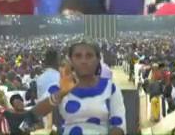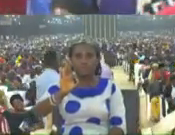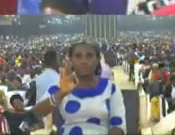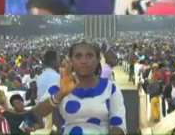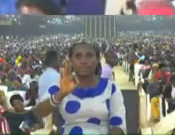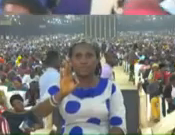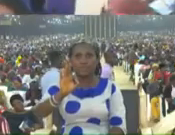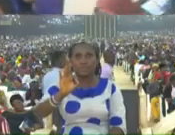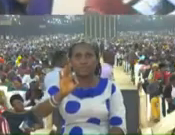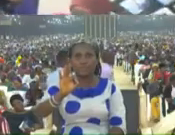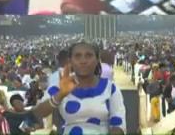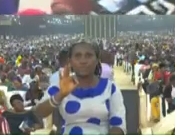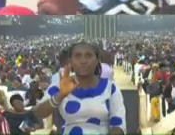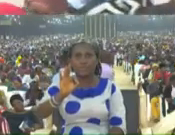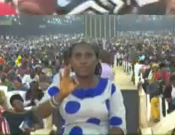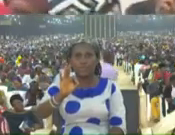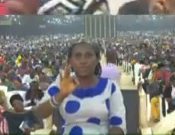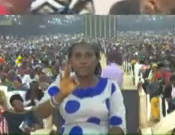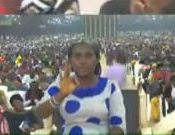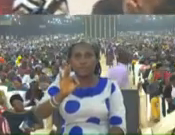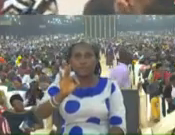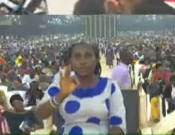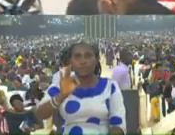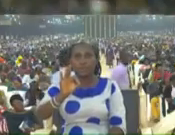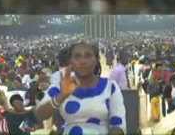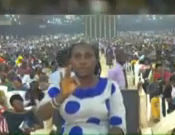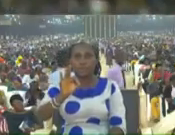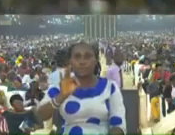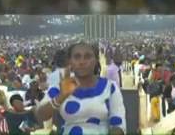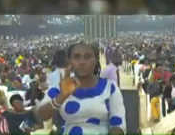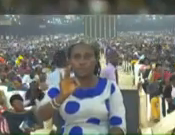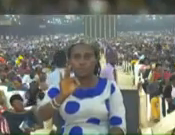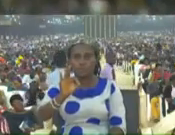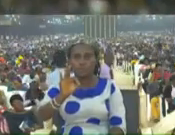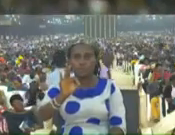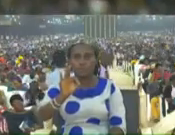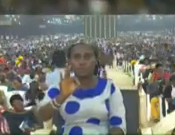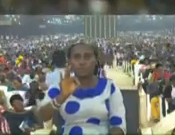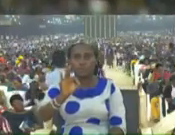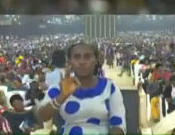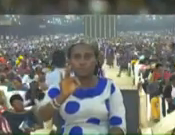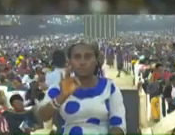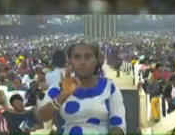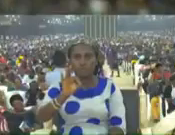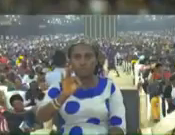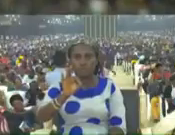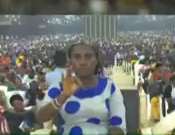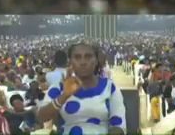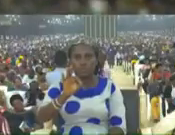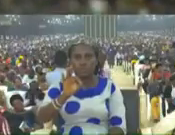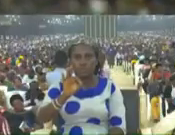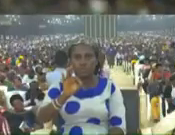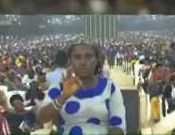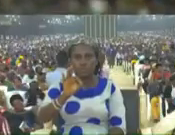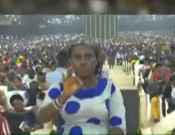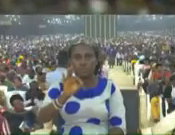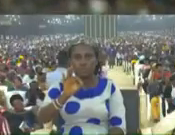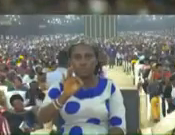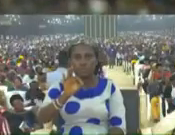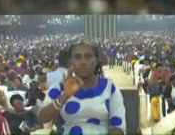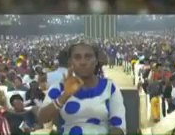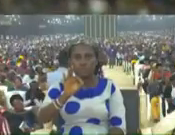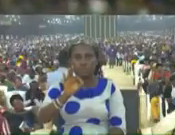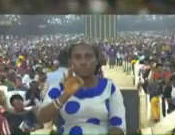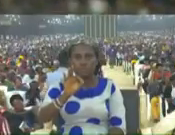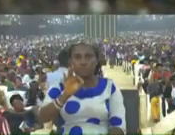Jesus wash away your sins and give you a brand new beginning. Those of you who have already come and those of you who are